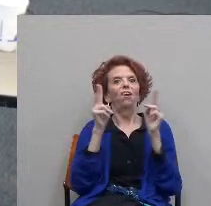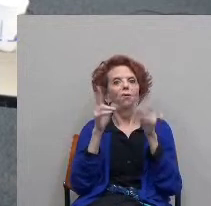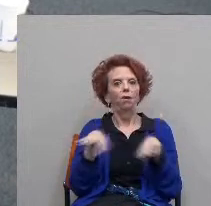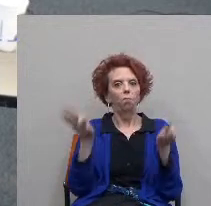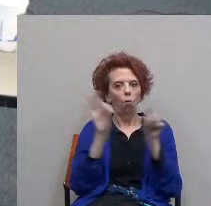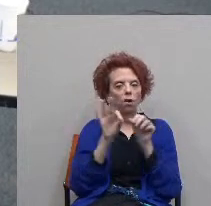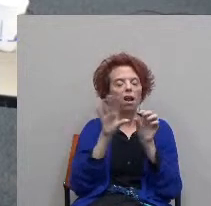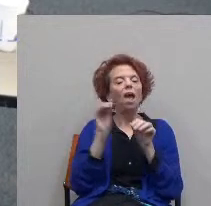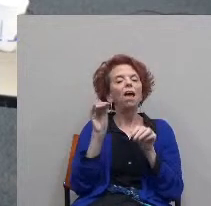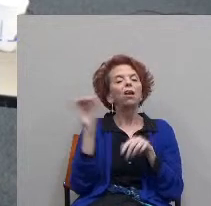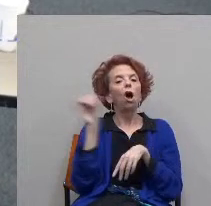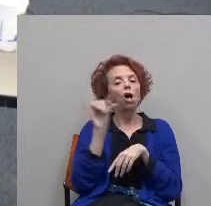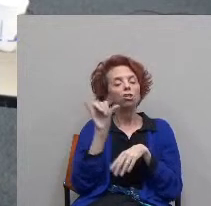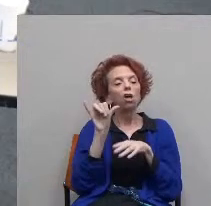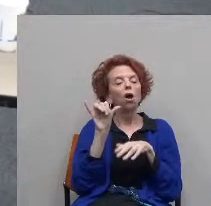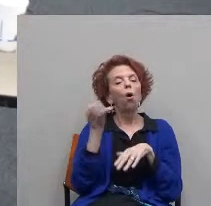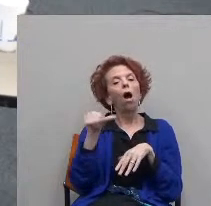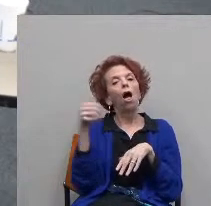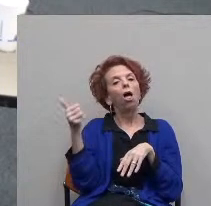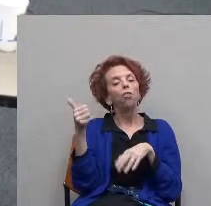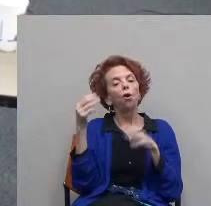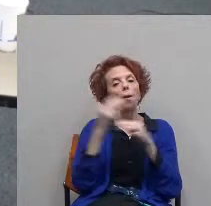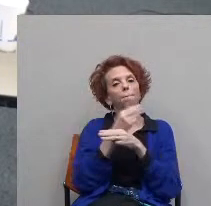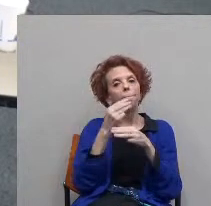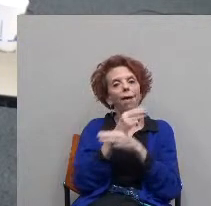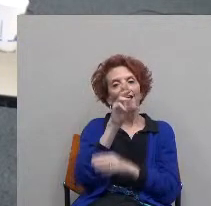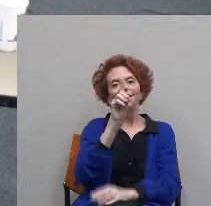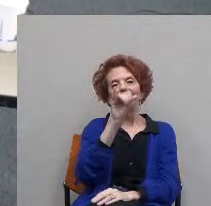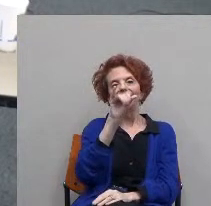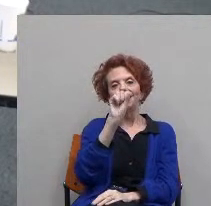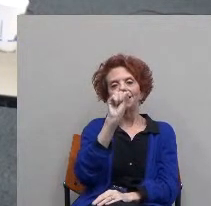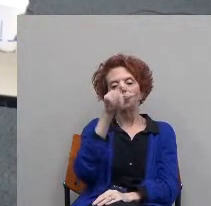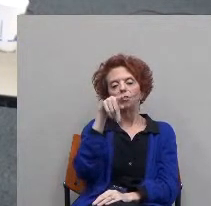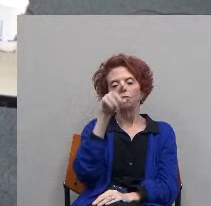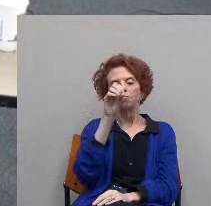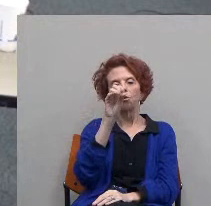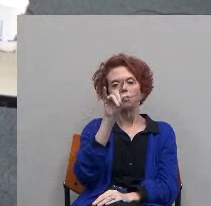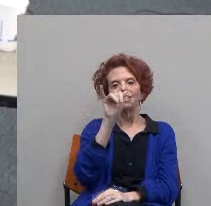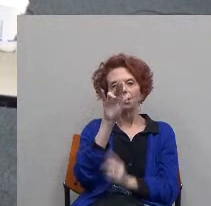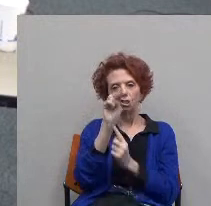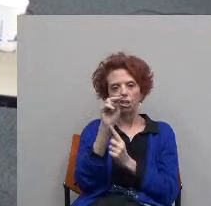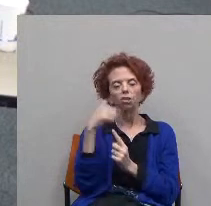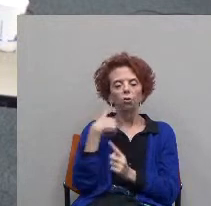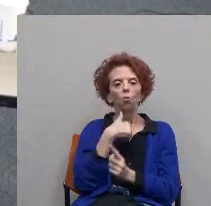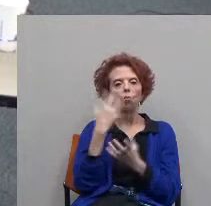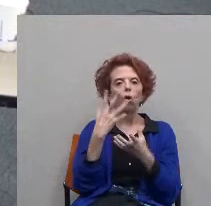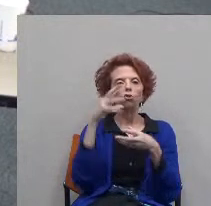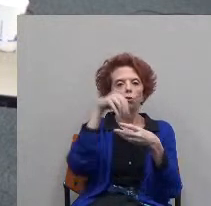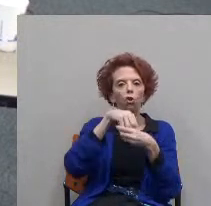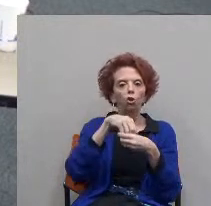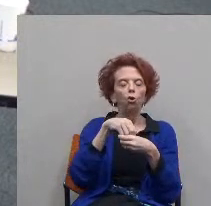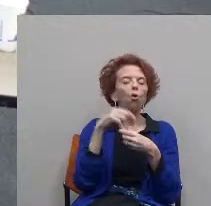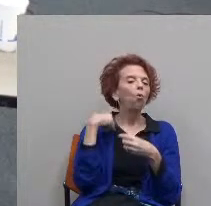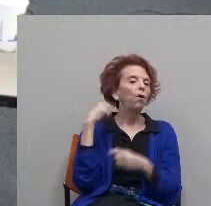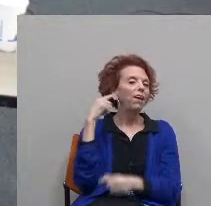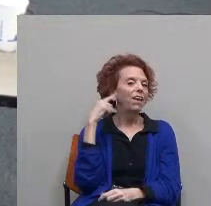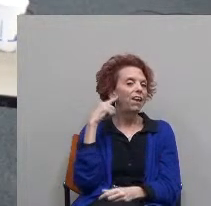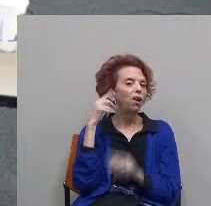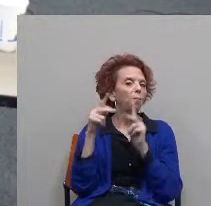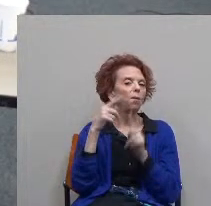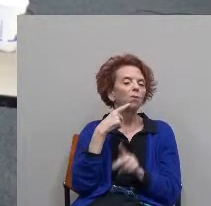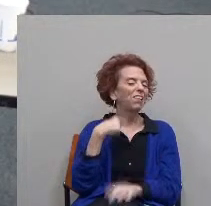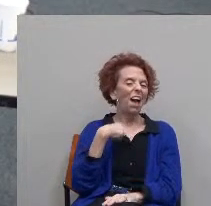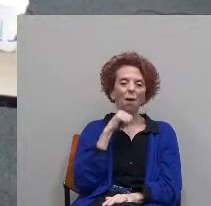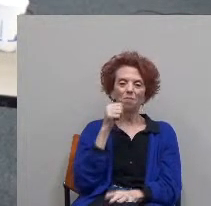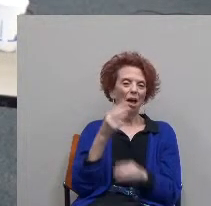important. Another thing is math dispositions that we plan on including. So quite often we hear people say, I'm